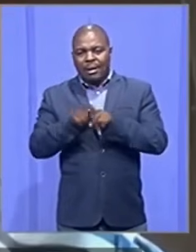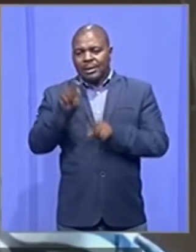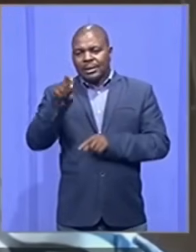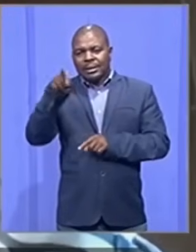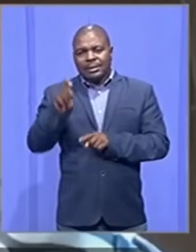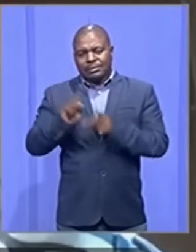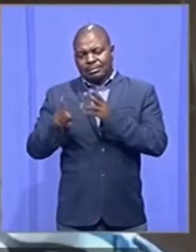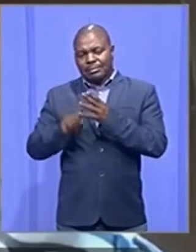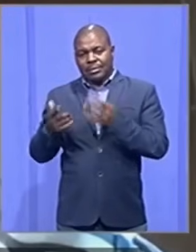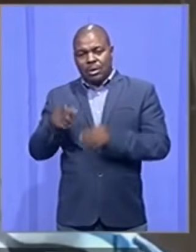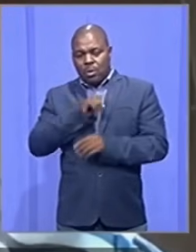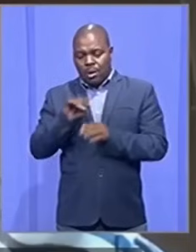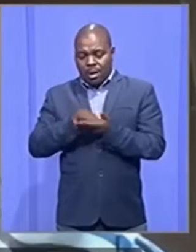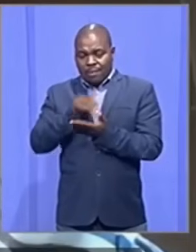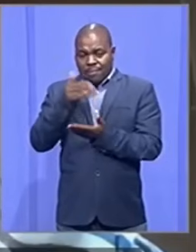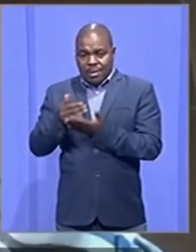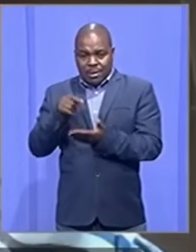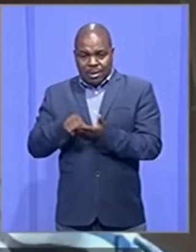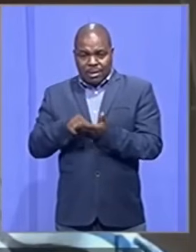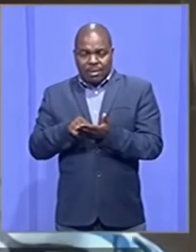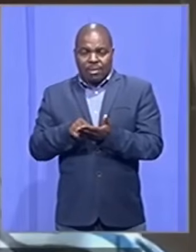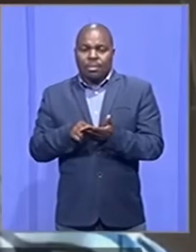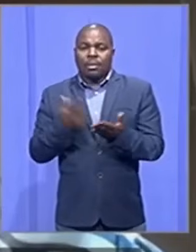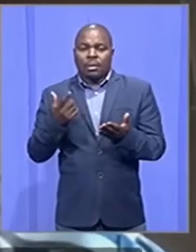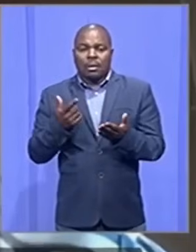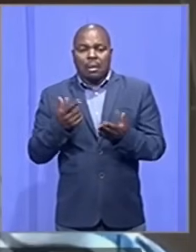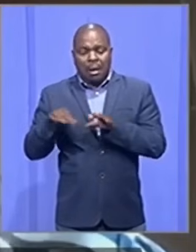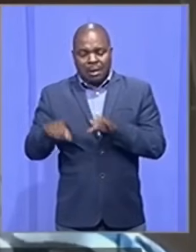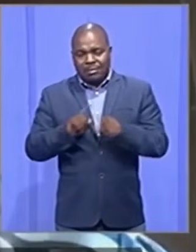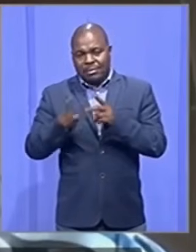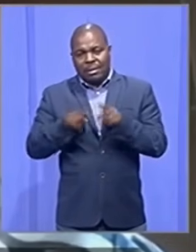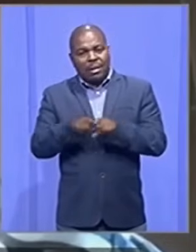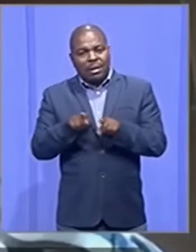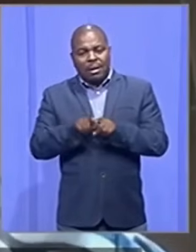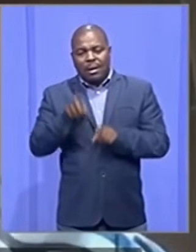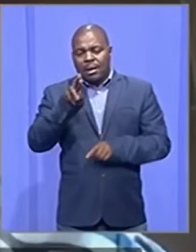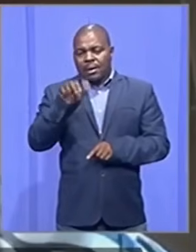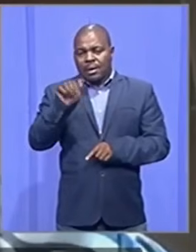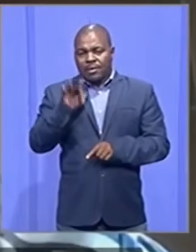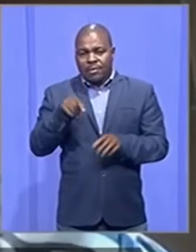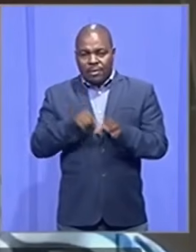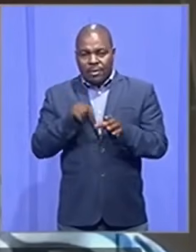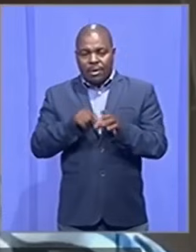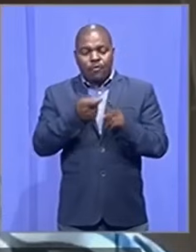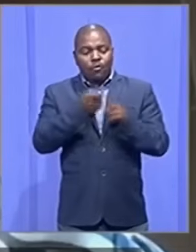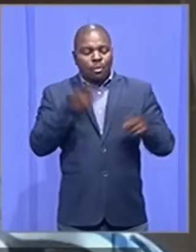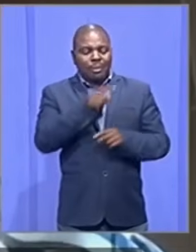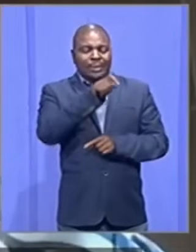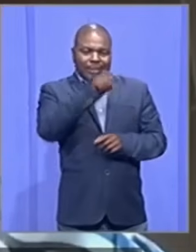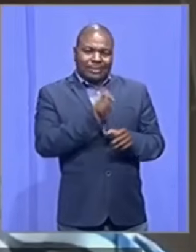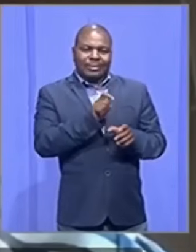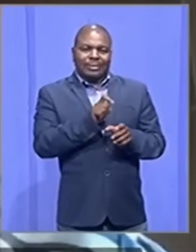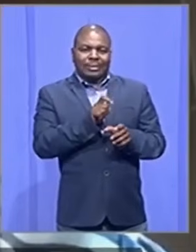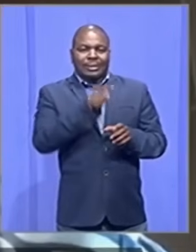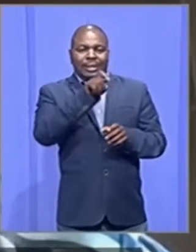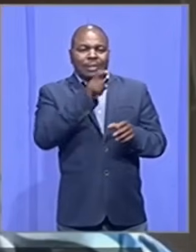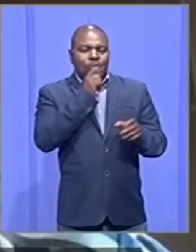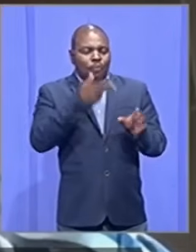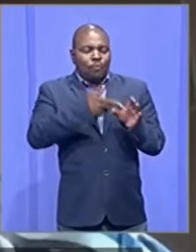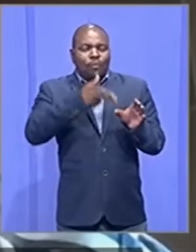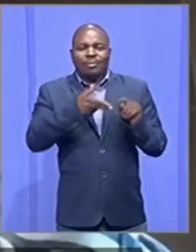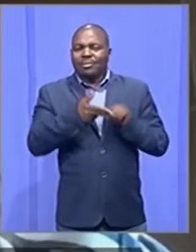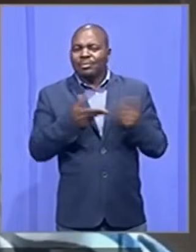that fund the various activities like RAF, which is funded by taxation that comes mainly from fuel.